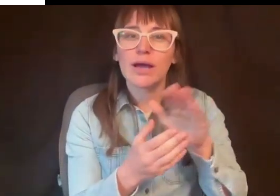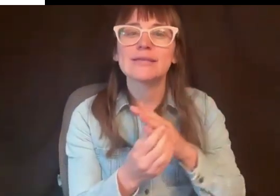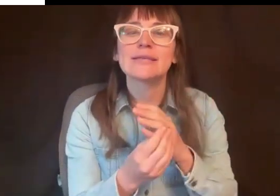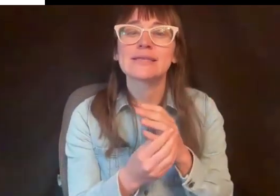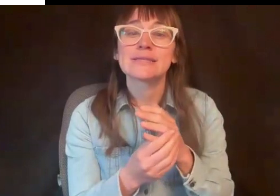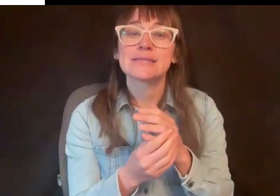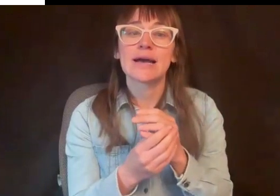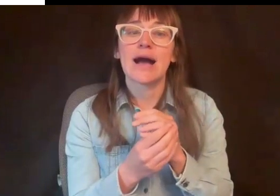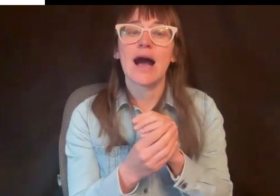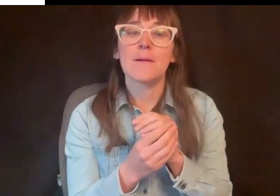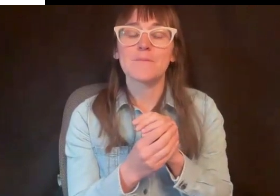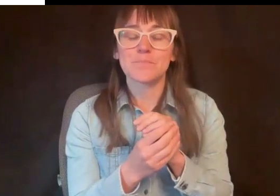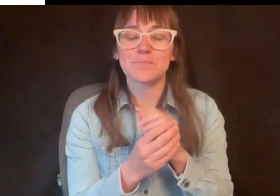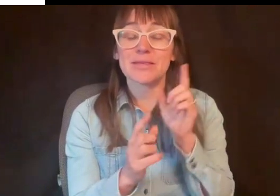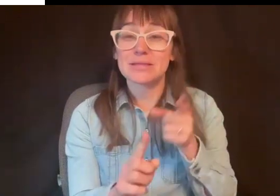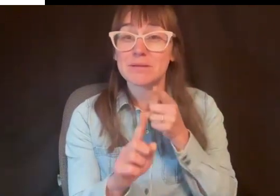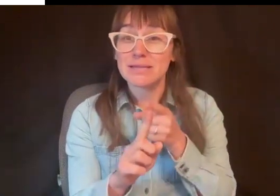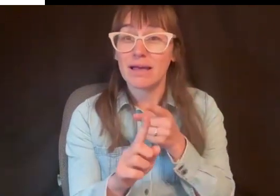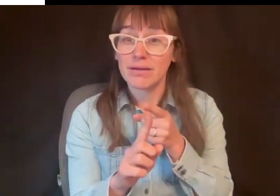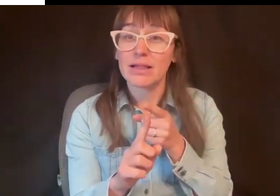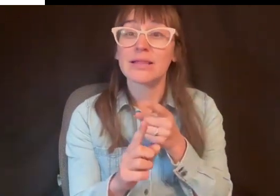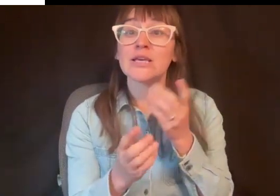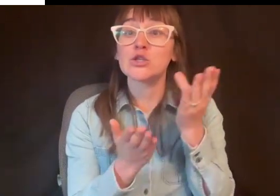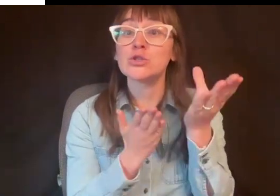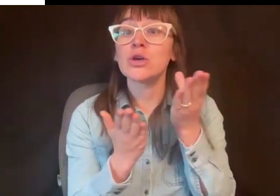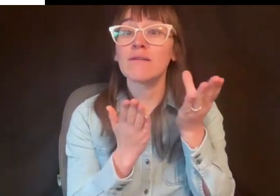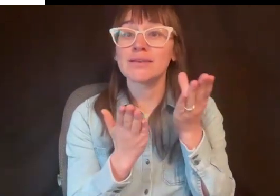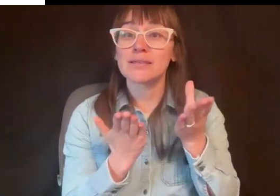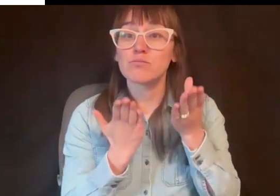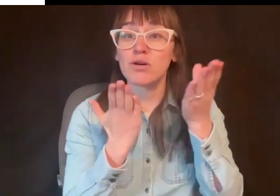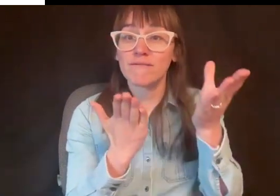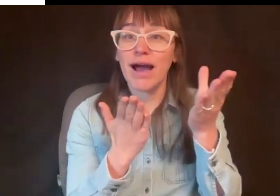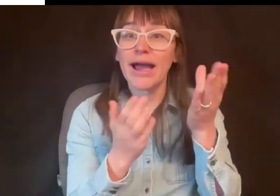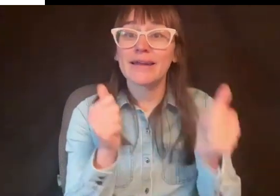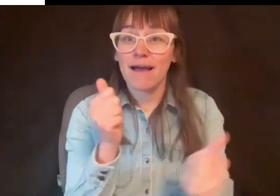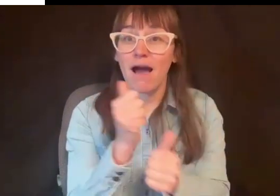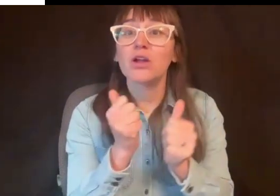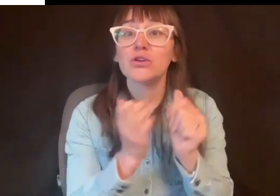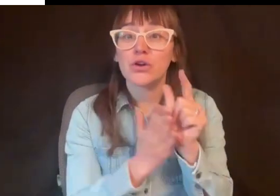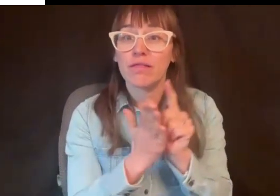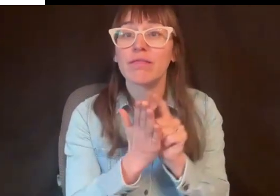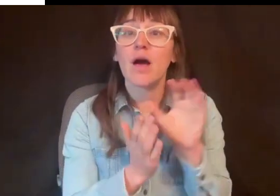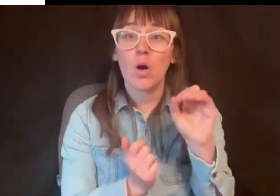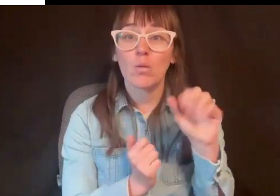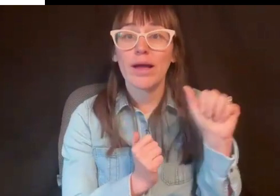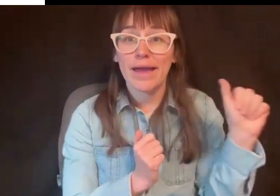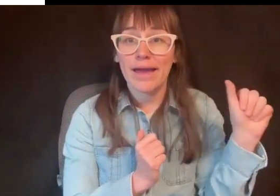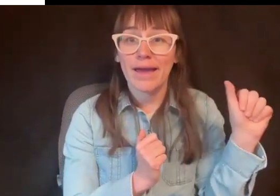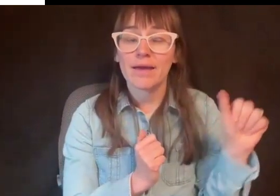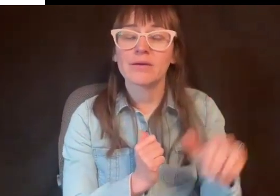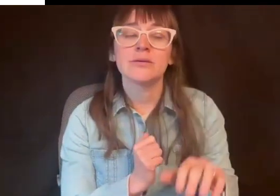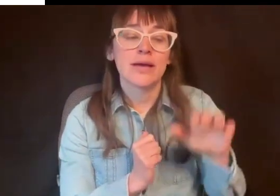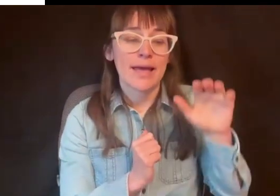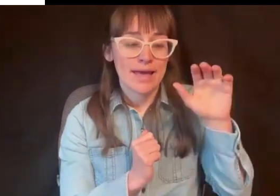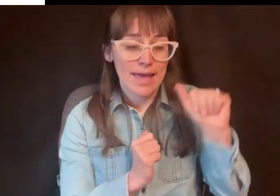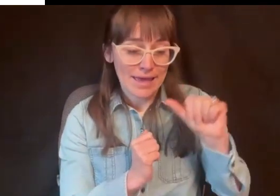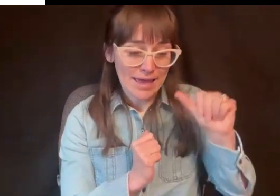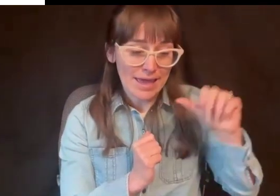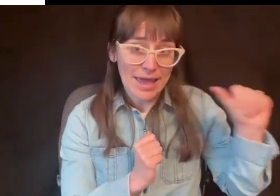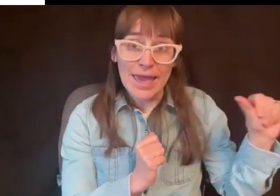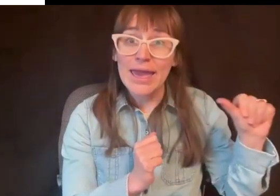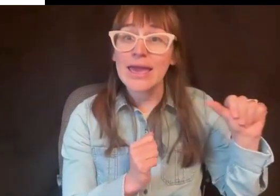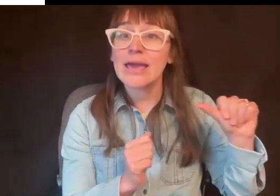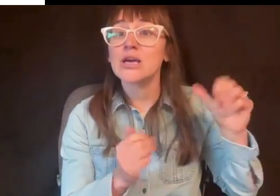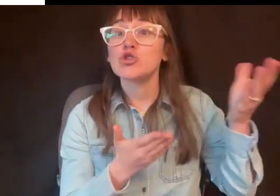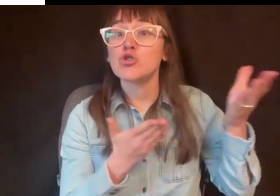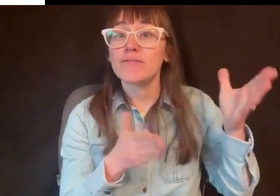in particular with respect to services provided under the Older Americans Act. The AAAs and/or service provider is required